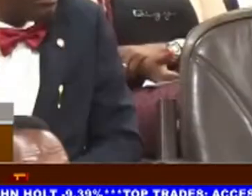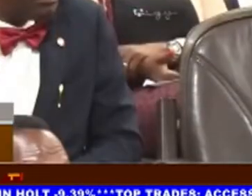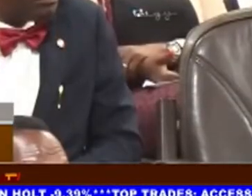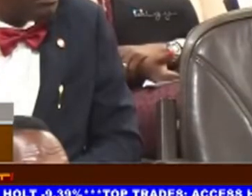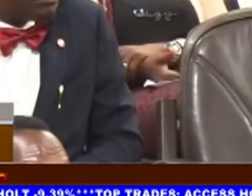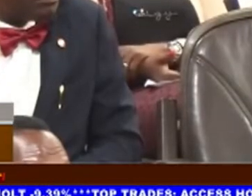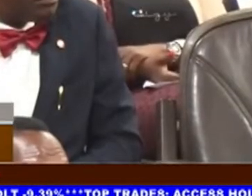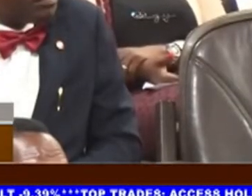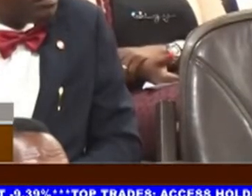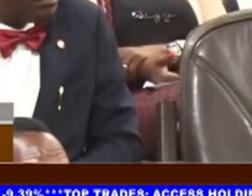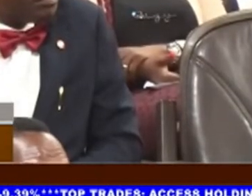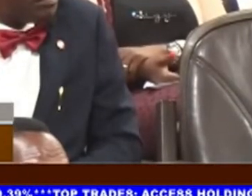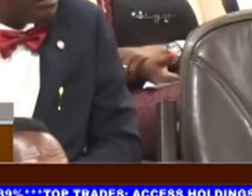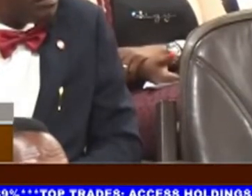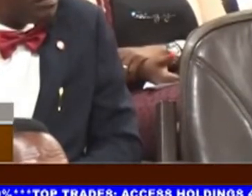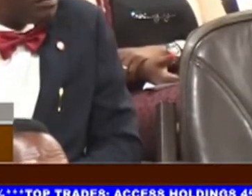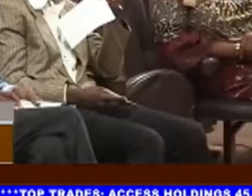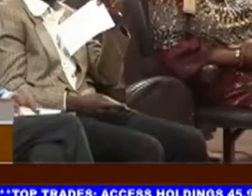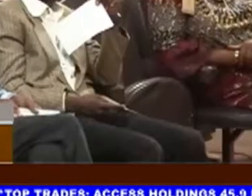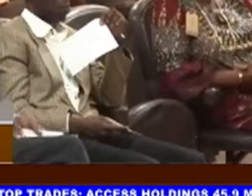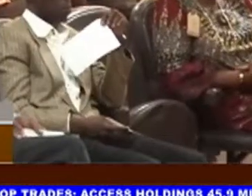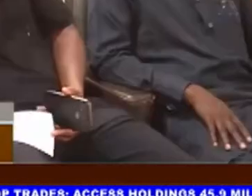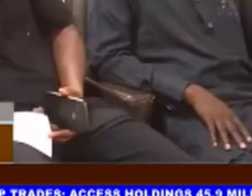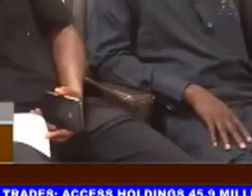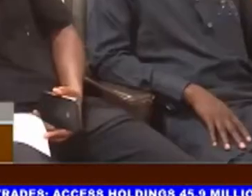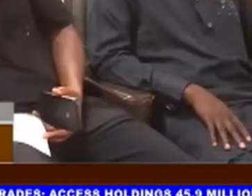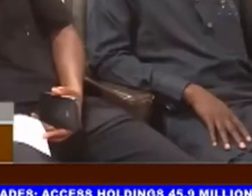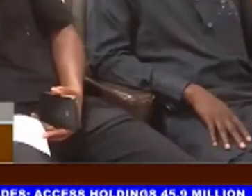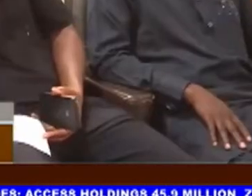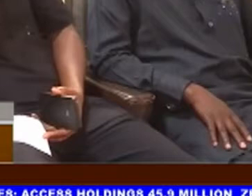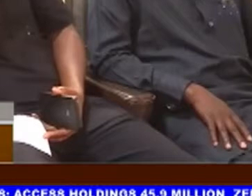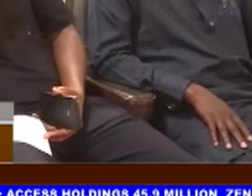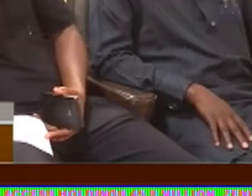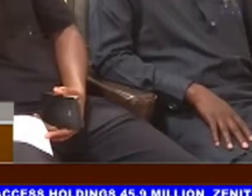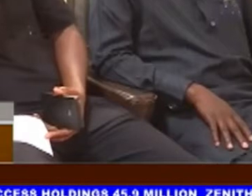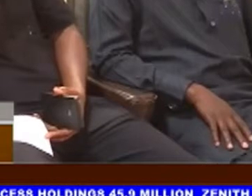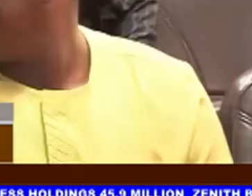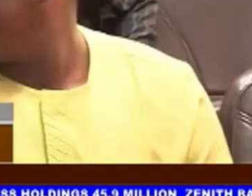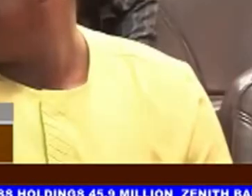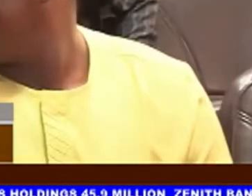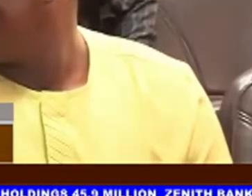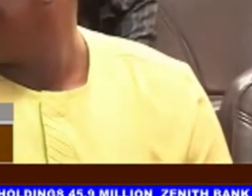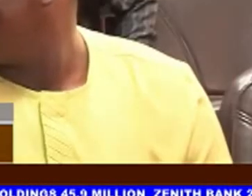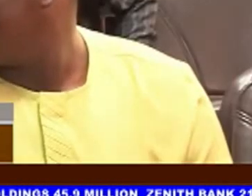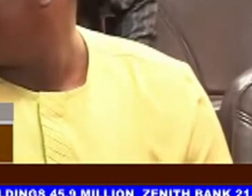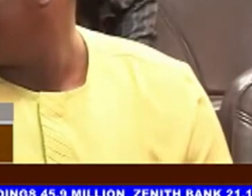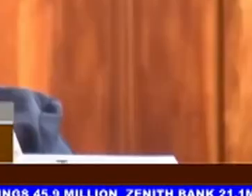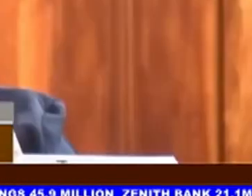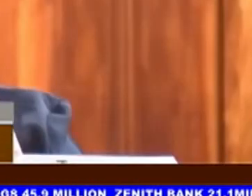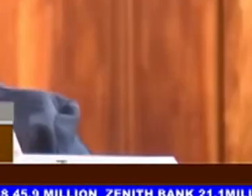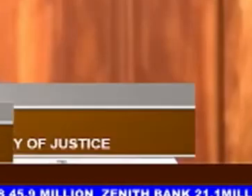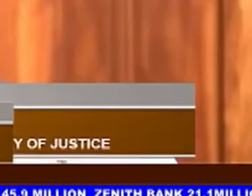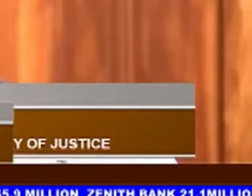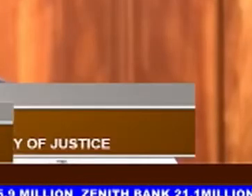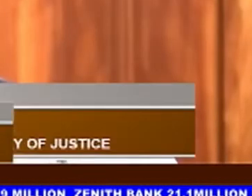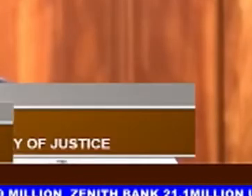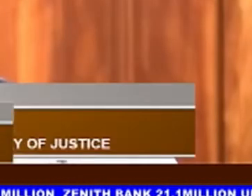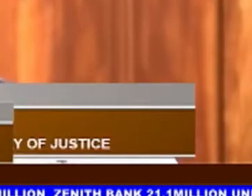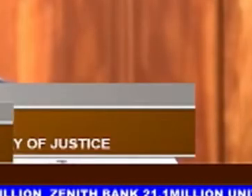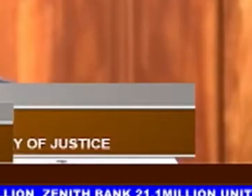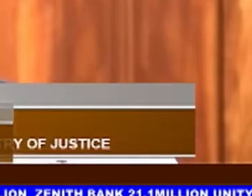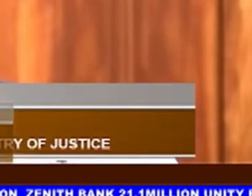to make government information available to the people. The development is aimed at promoting the principles of open governance. In our